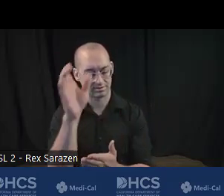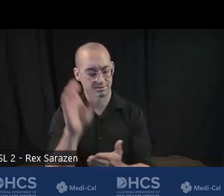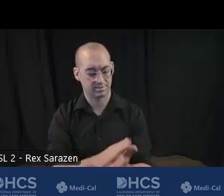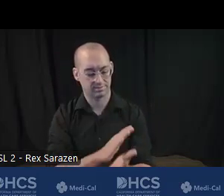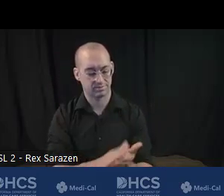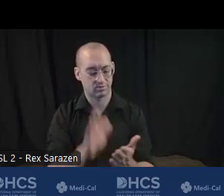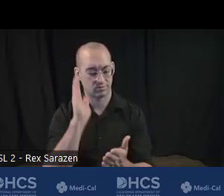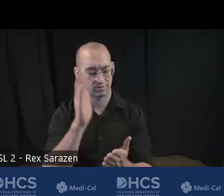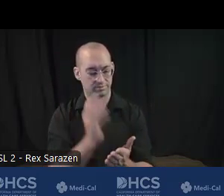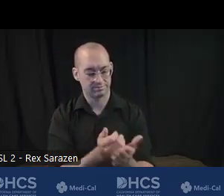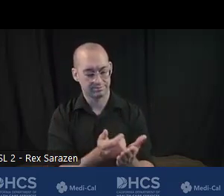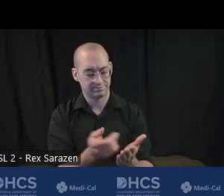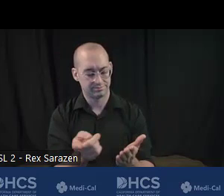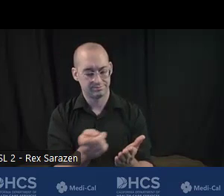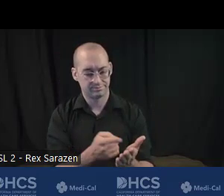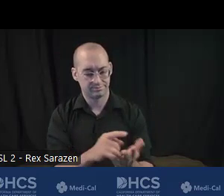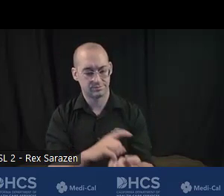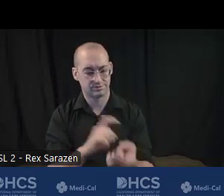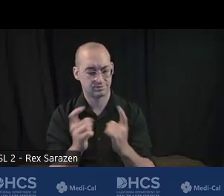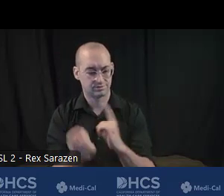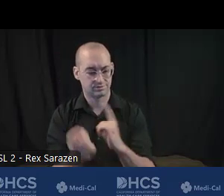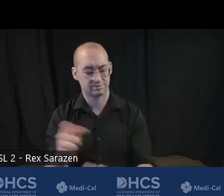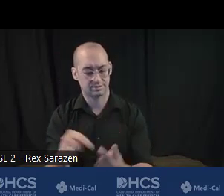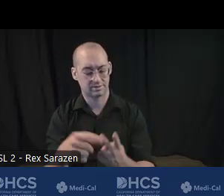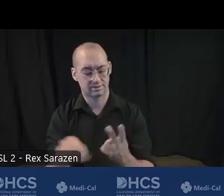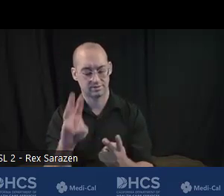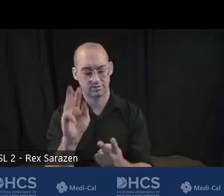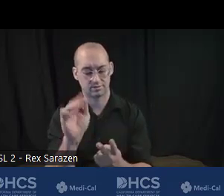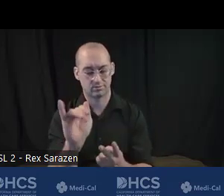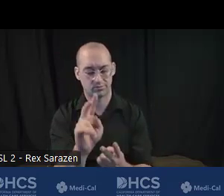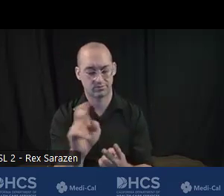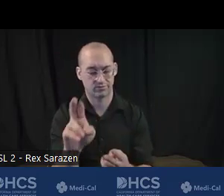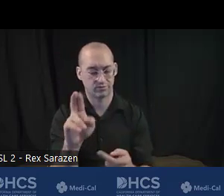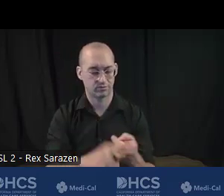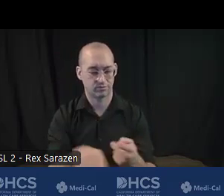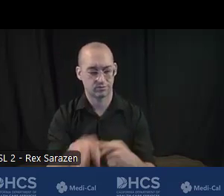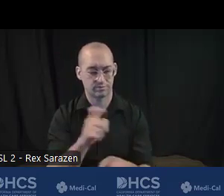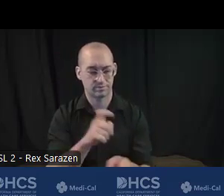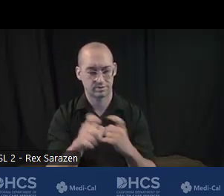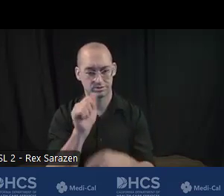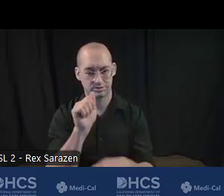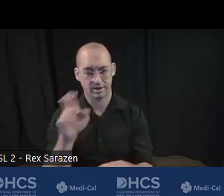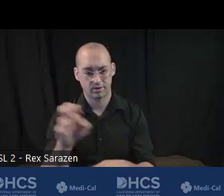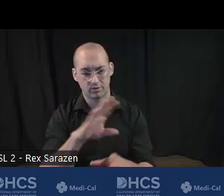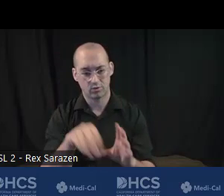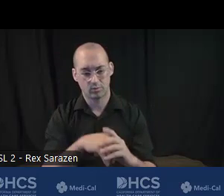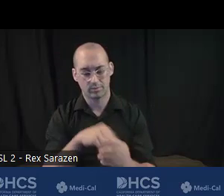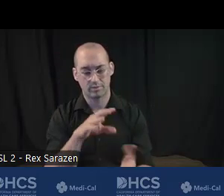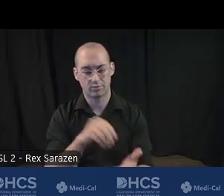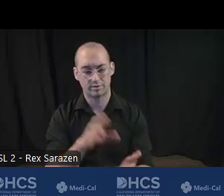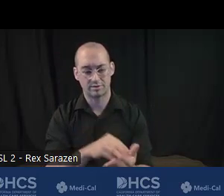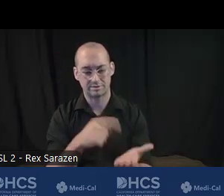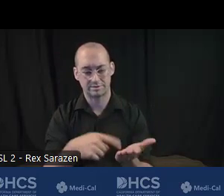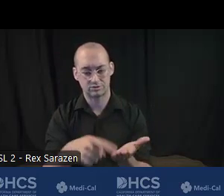proposed transition of these selected waivers to managed care, incorporating learnings from discussions like this,